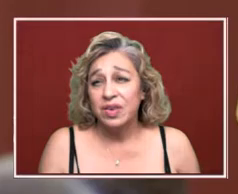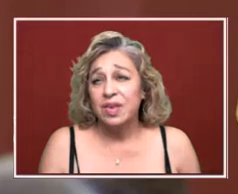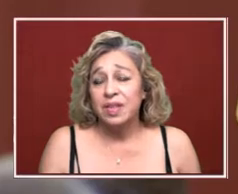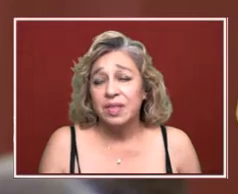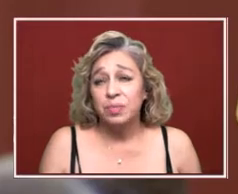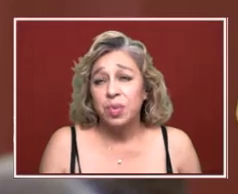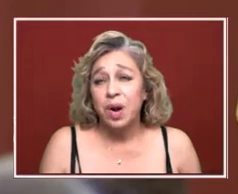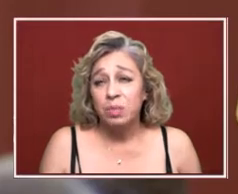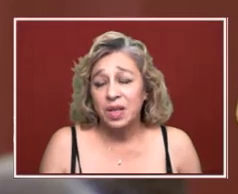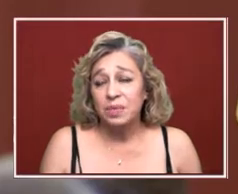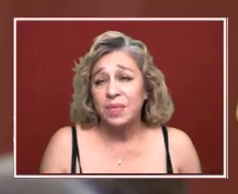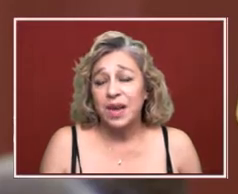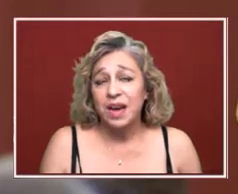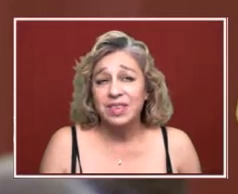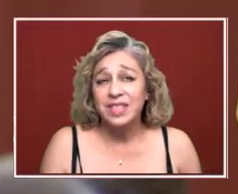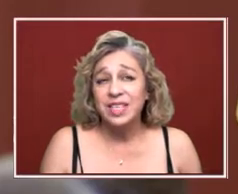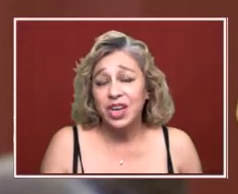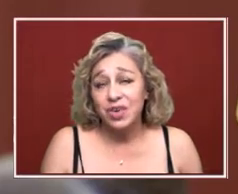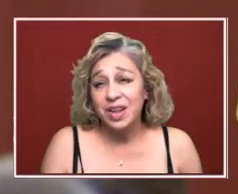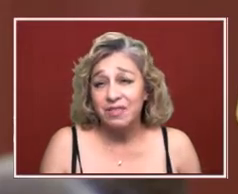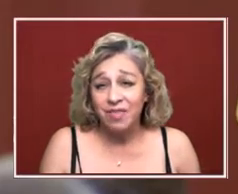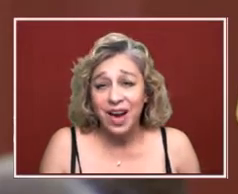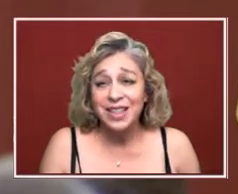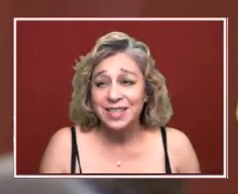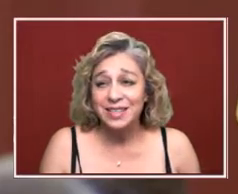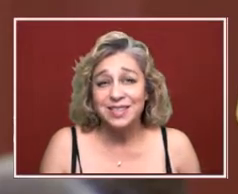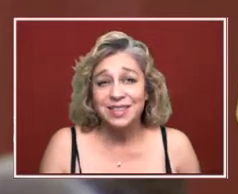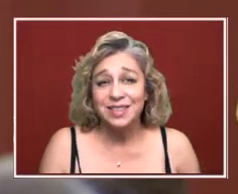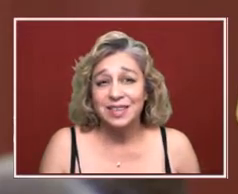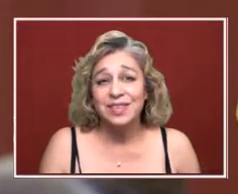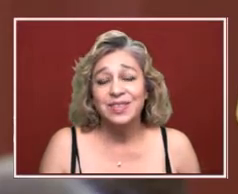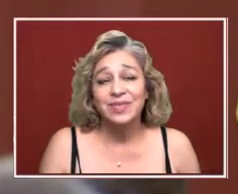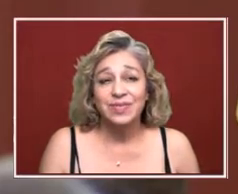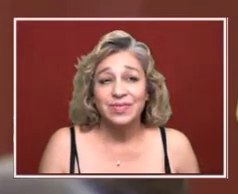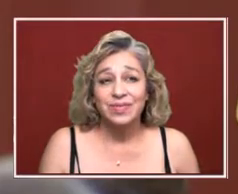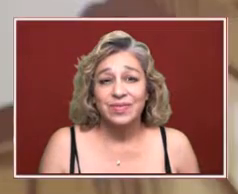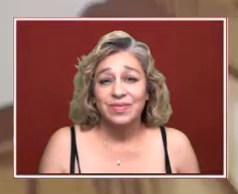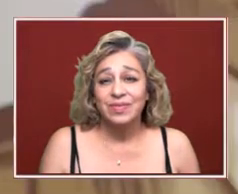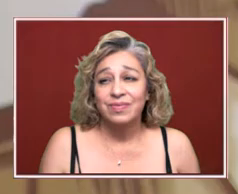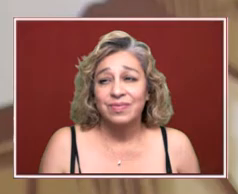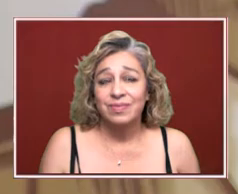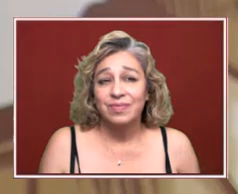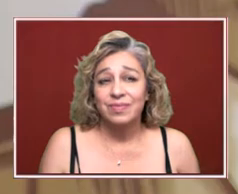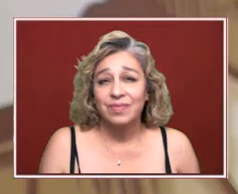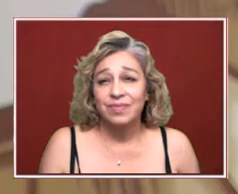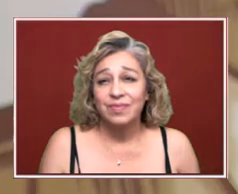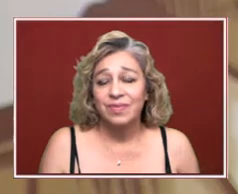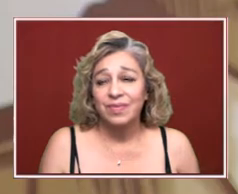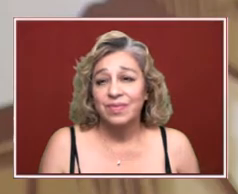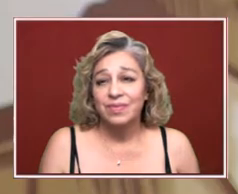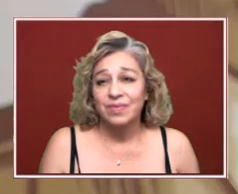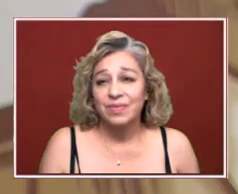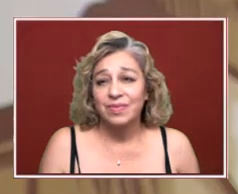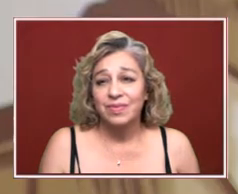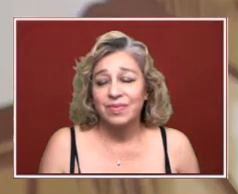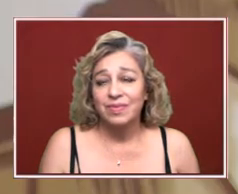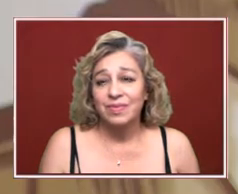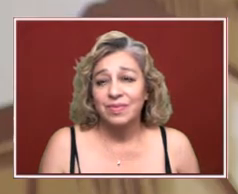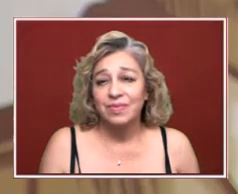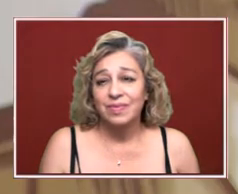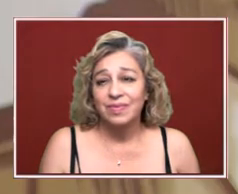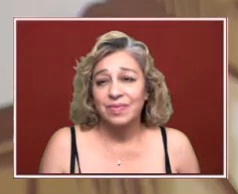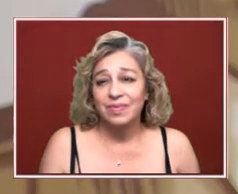measure, the problem of insecurity and violence. Se debe al